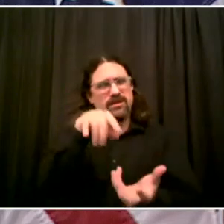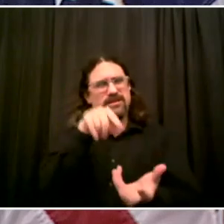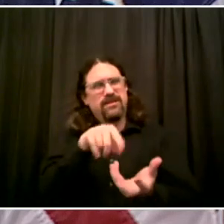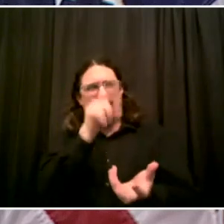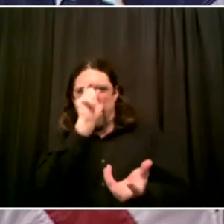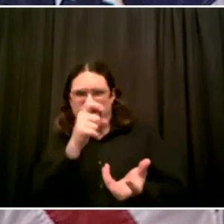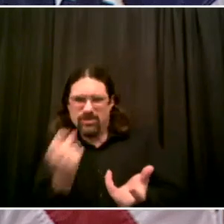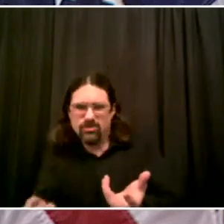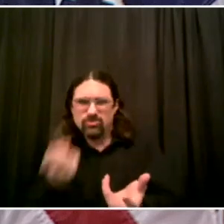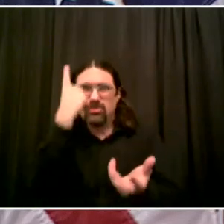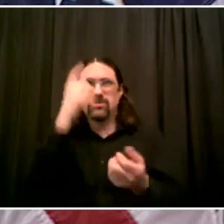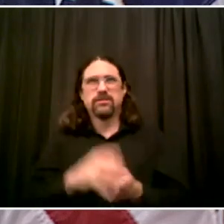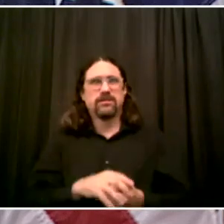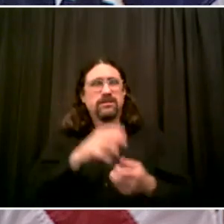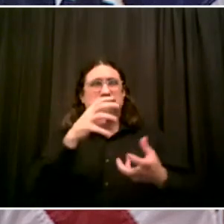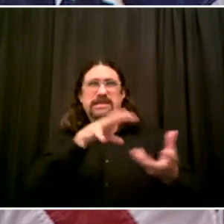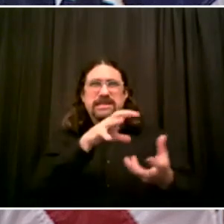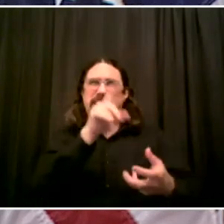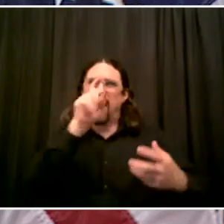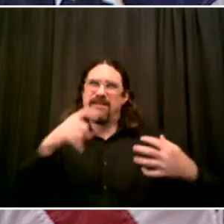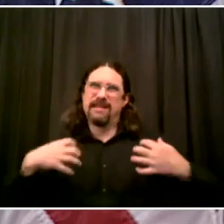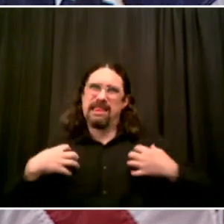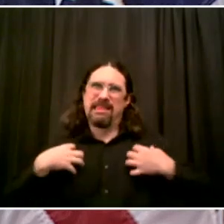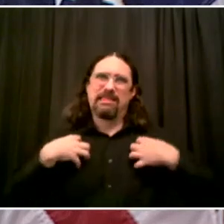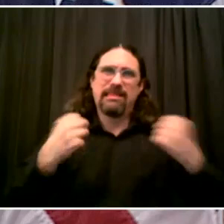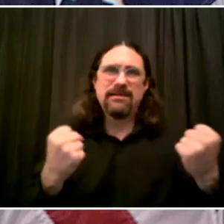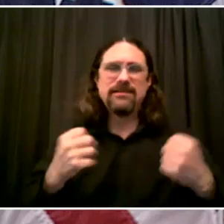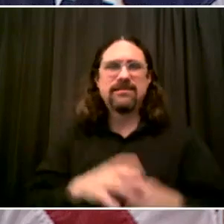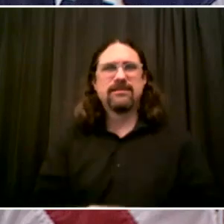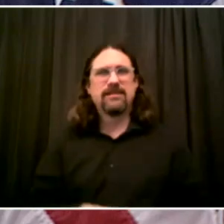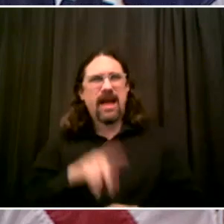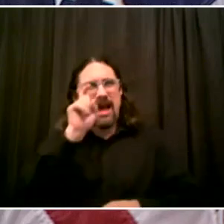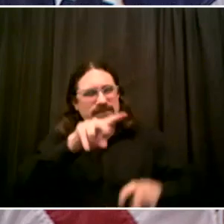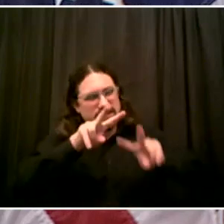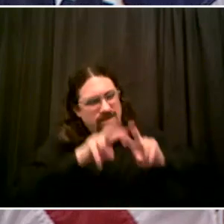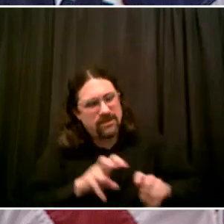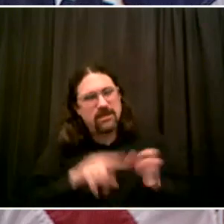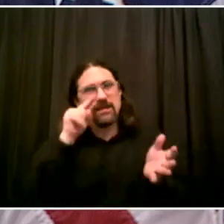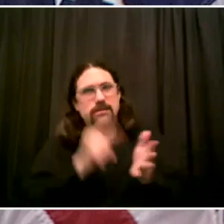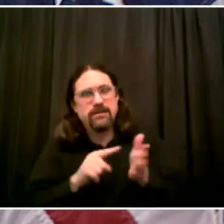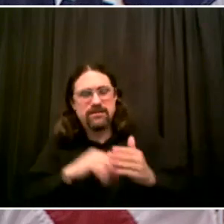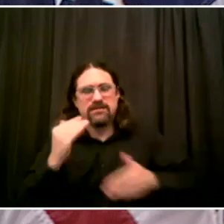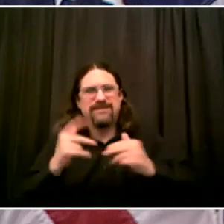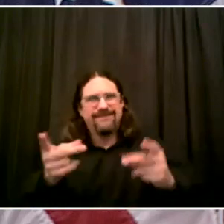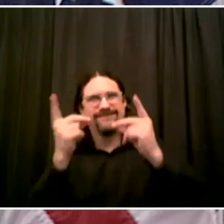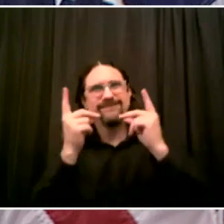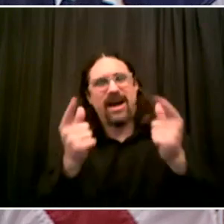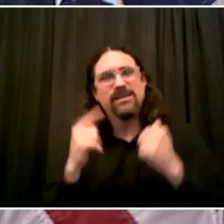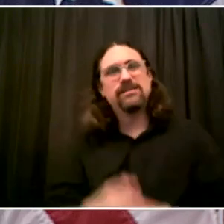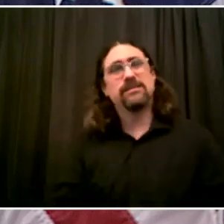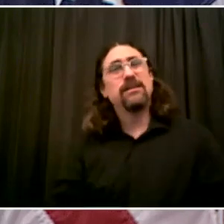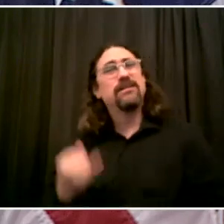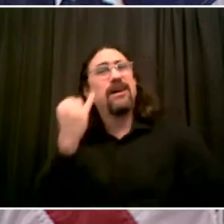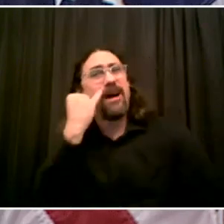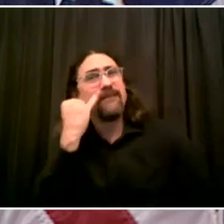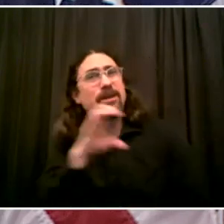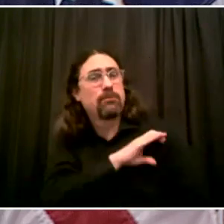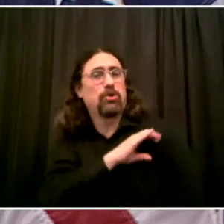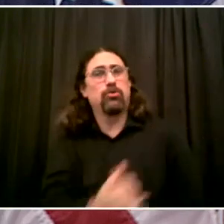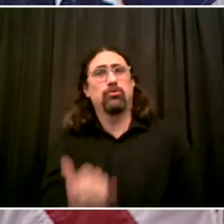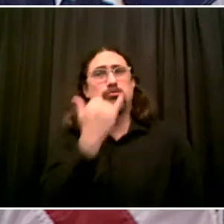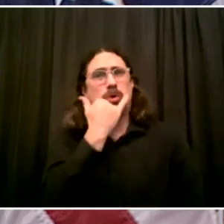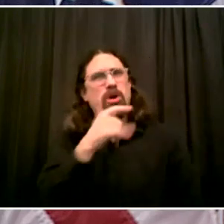there must be consequences. Commissioner Shea made clear yesterday, disciplinary actions are about to be announced. Some will